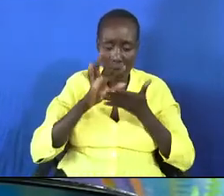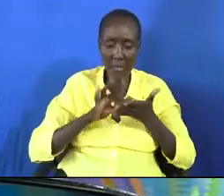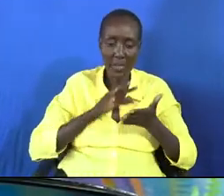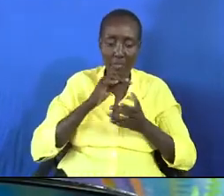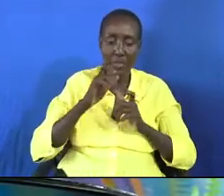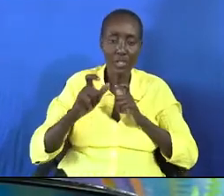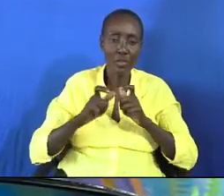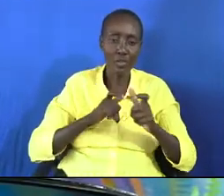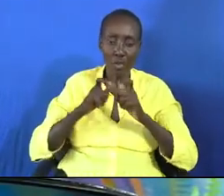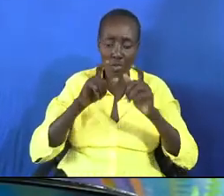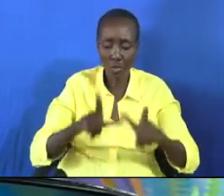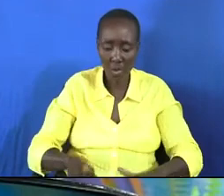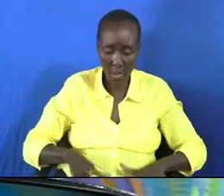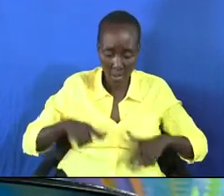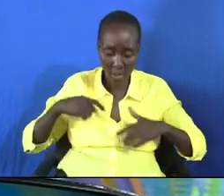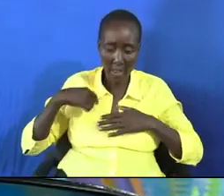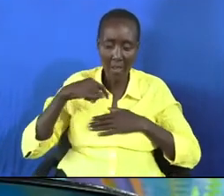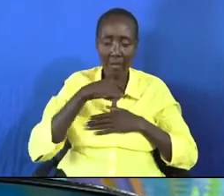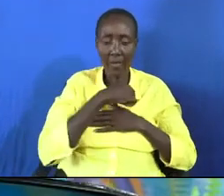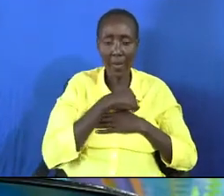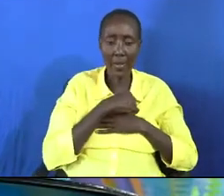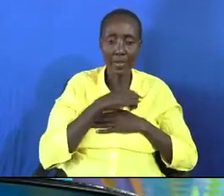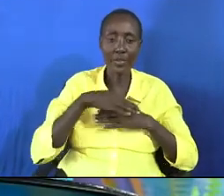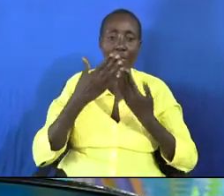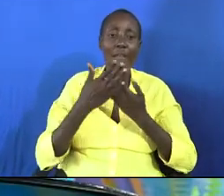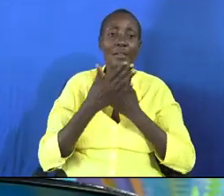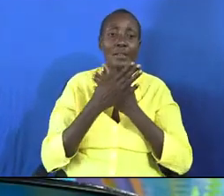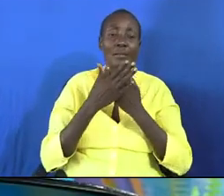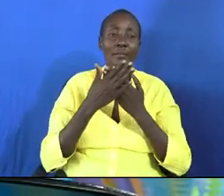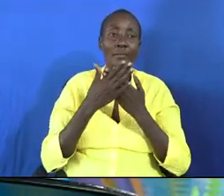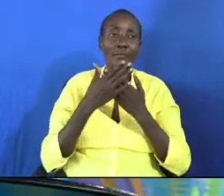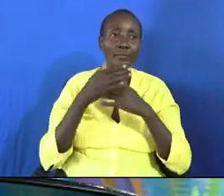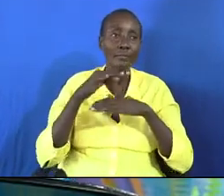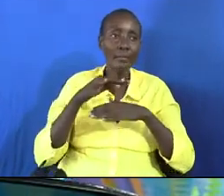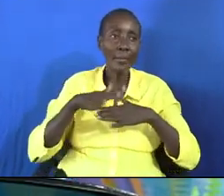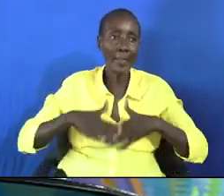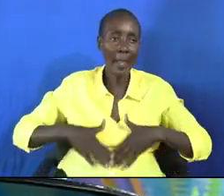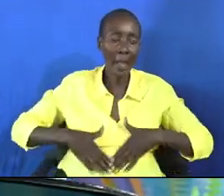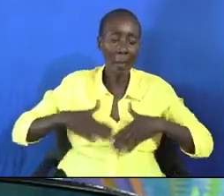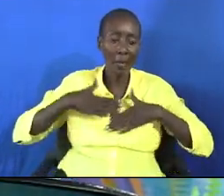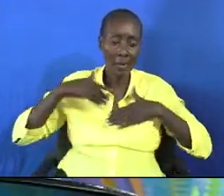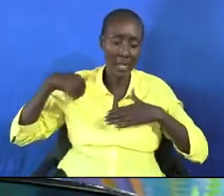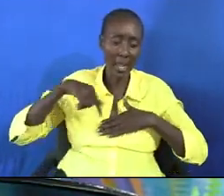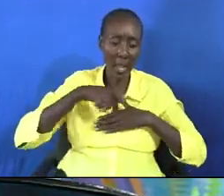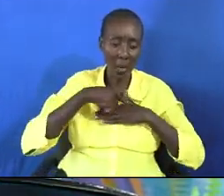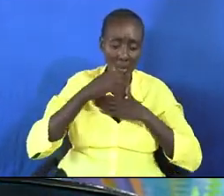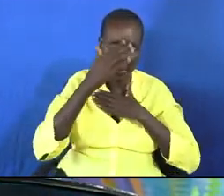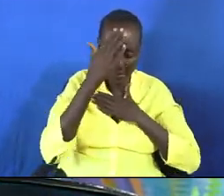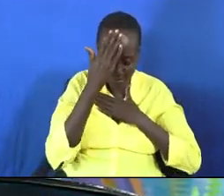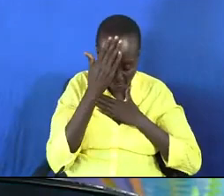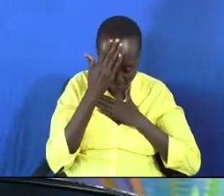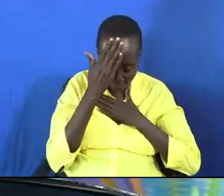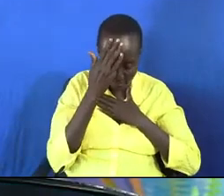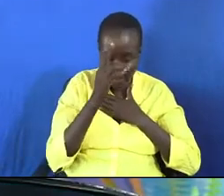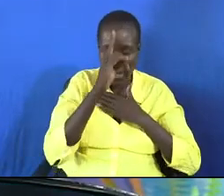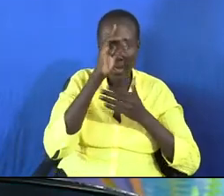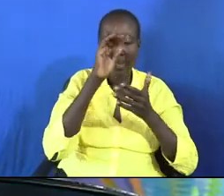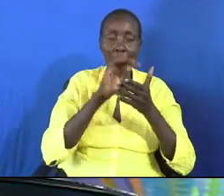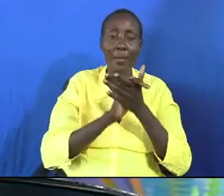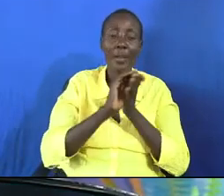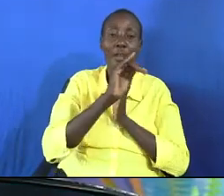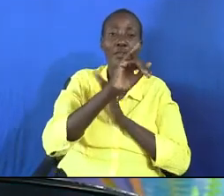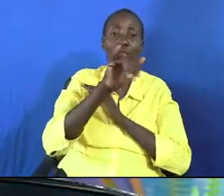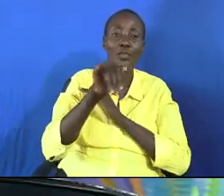to dominate our lives, so that our flesh comes to submission. And I believe Joshua